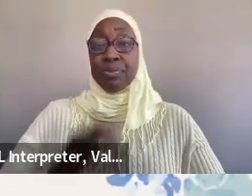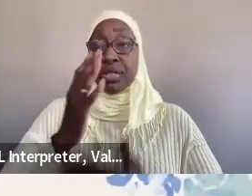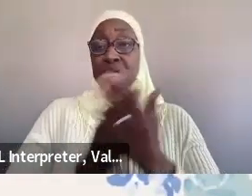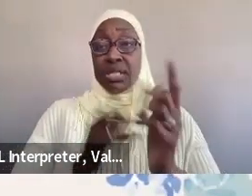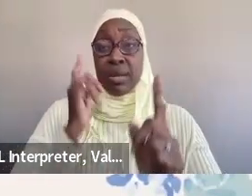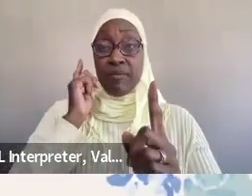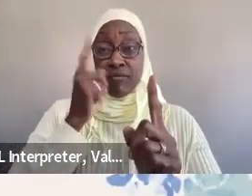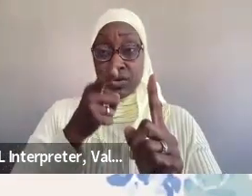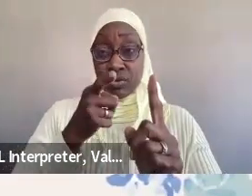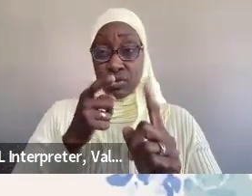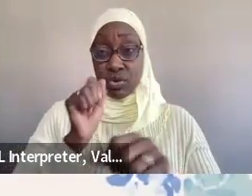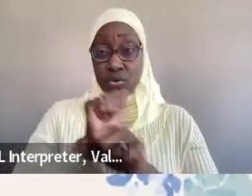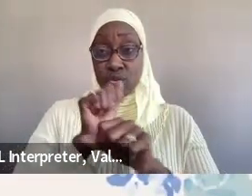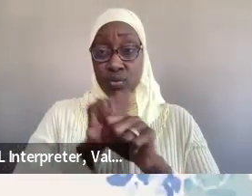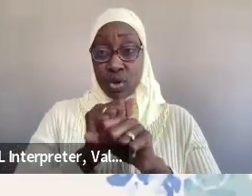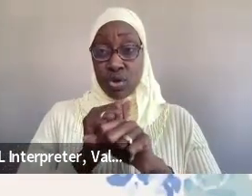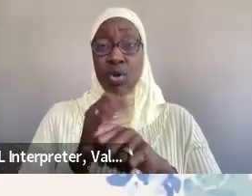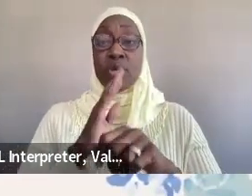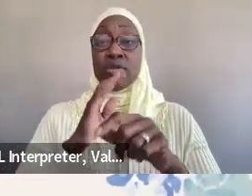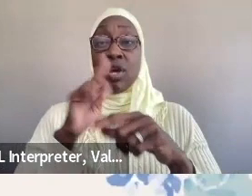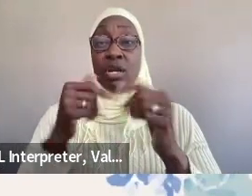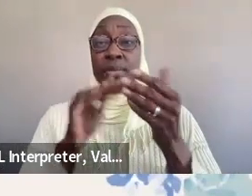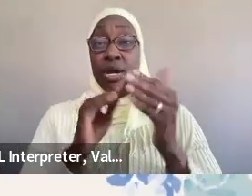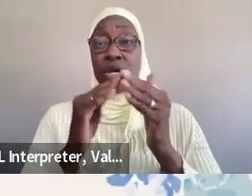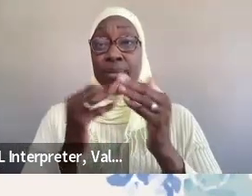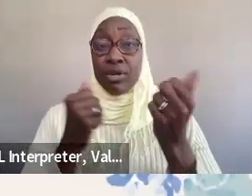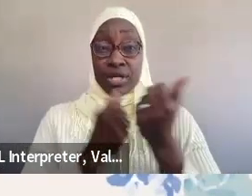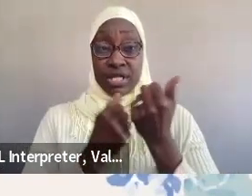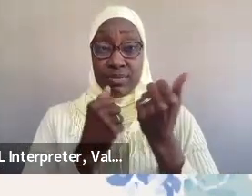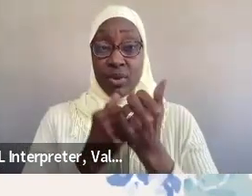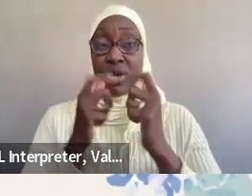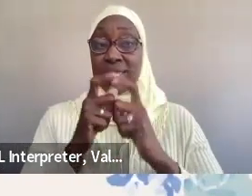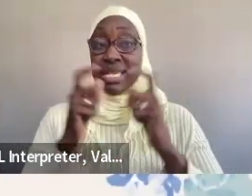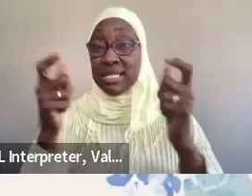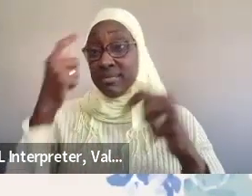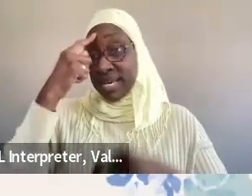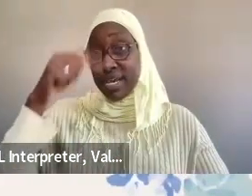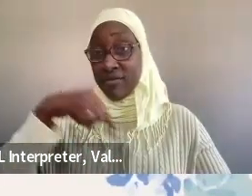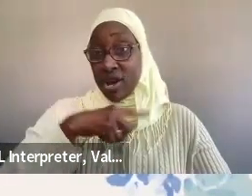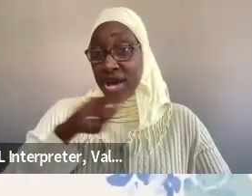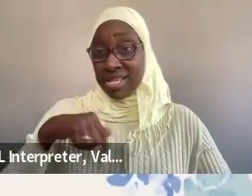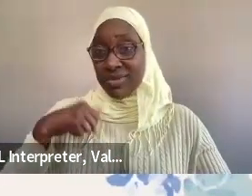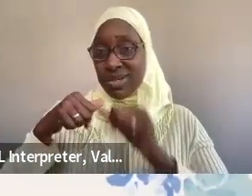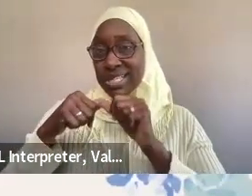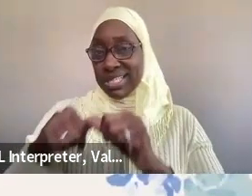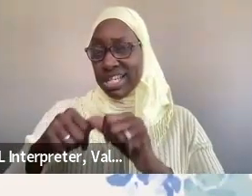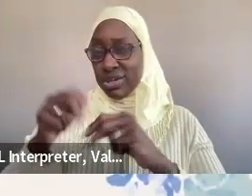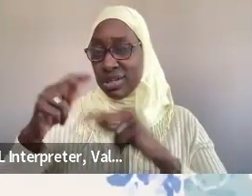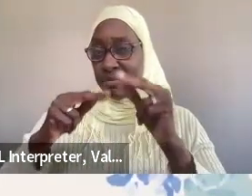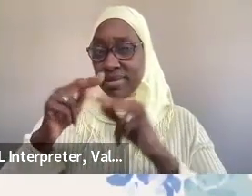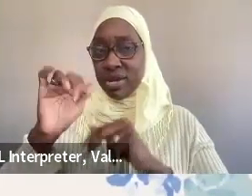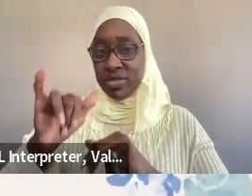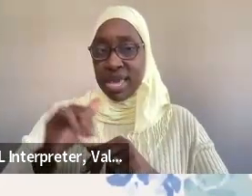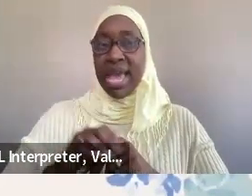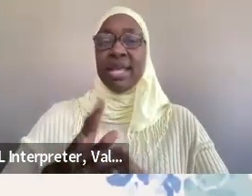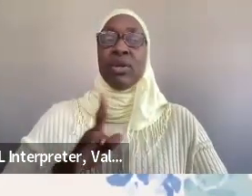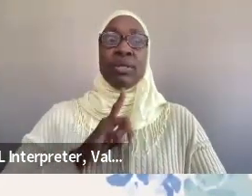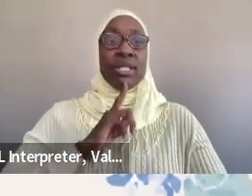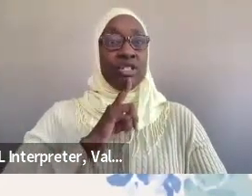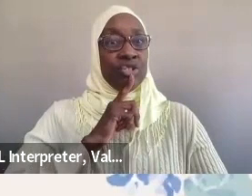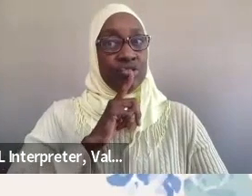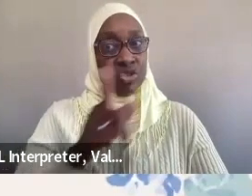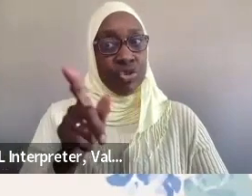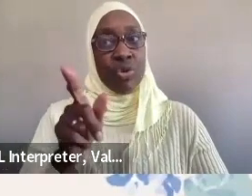terms of community and support, that's been really big for us. So sort of continuing to build that, and ensuring sustainability,